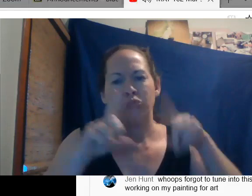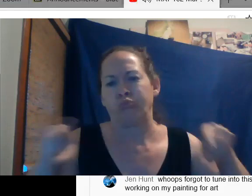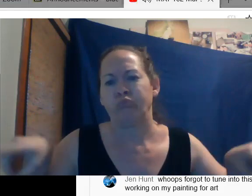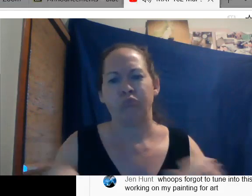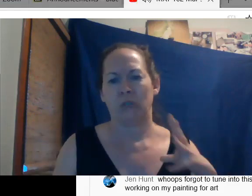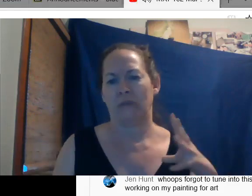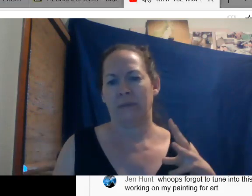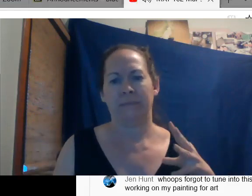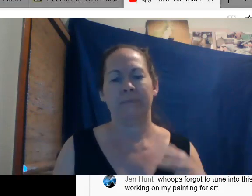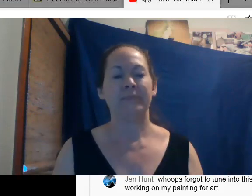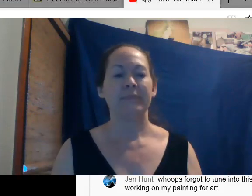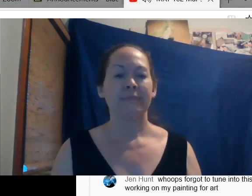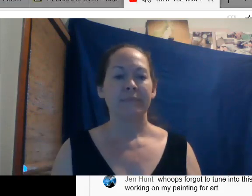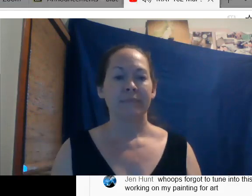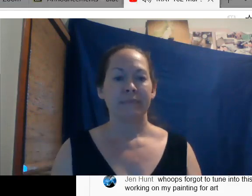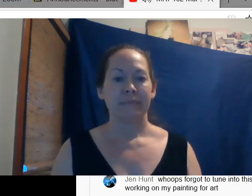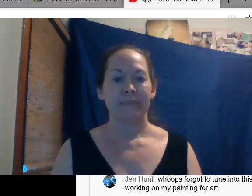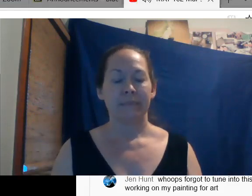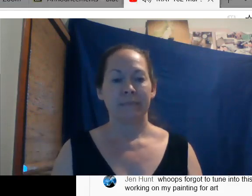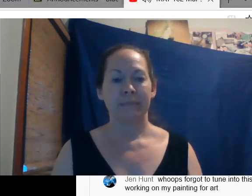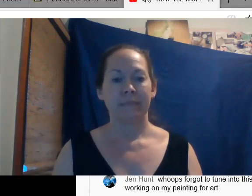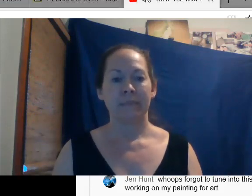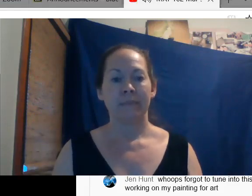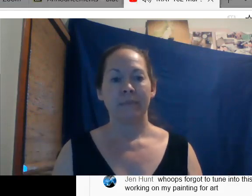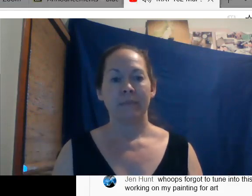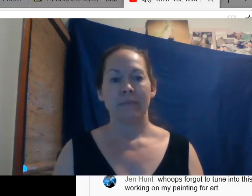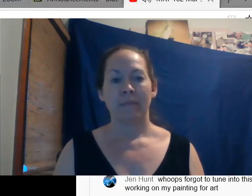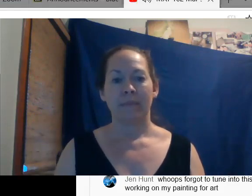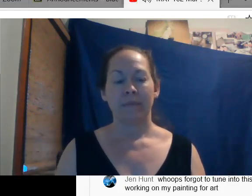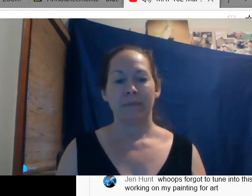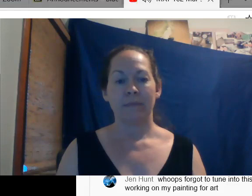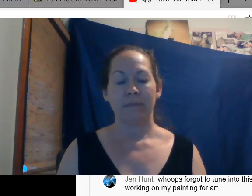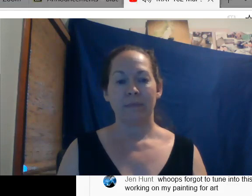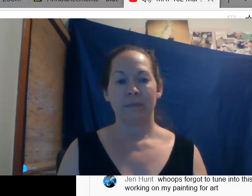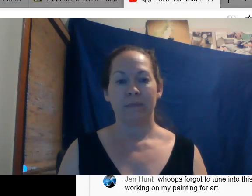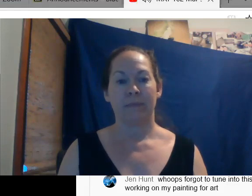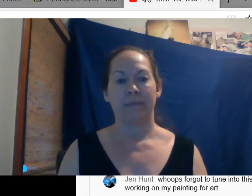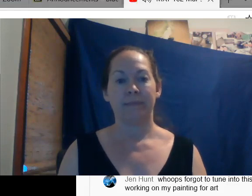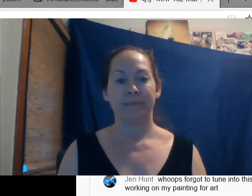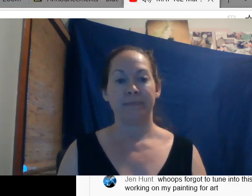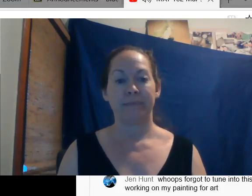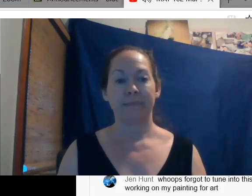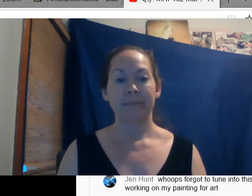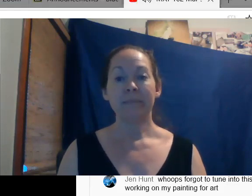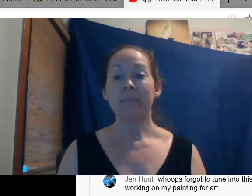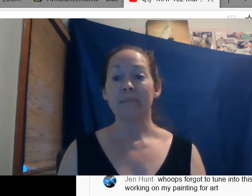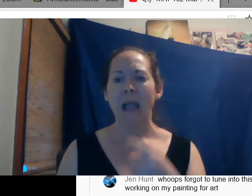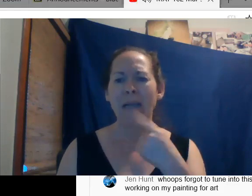times when we looked at something on the board, I would say, hey, we're going to do this for any